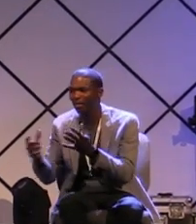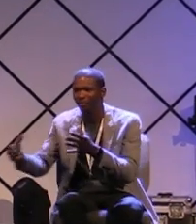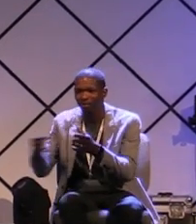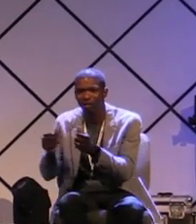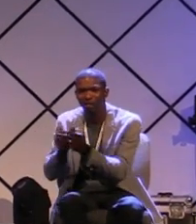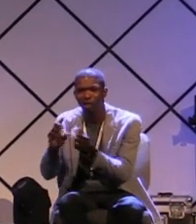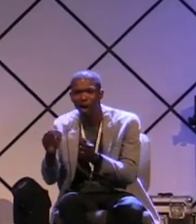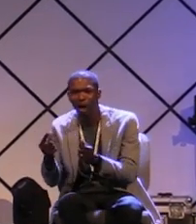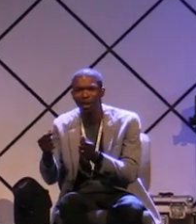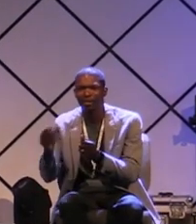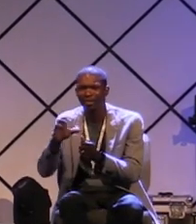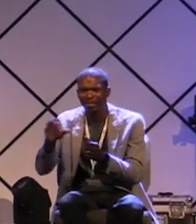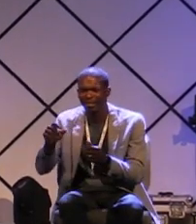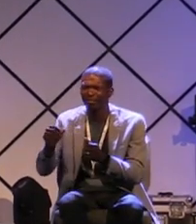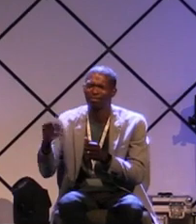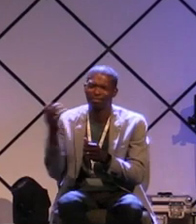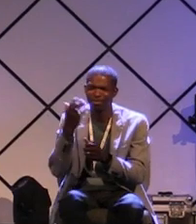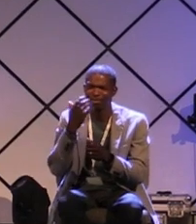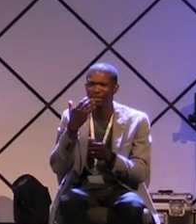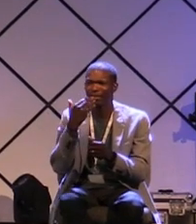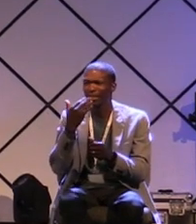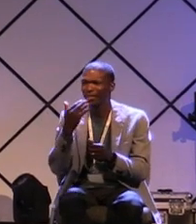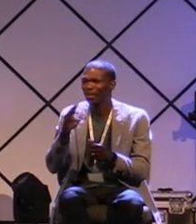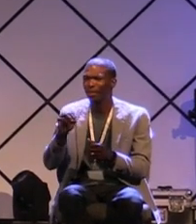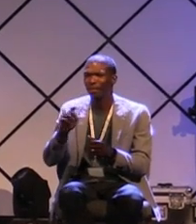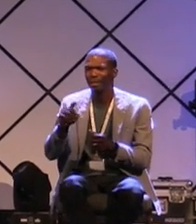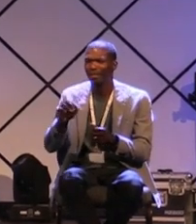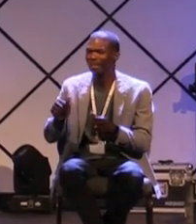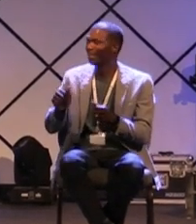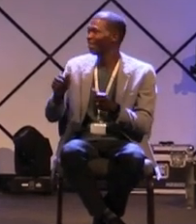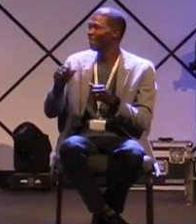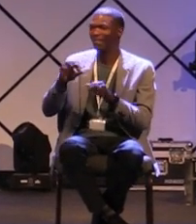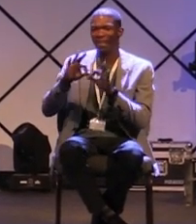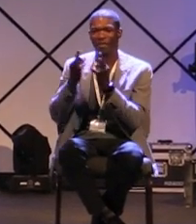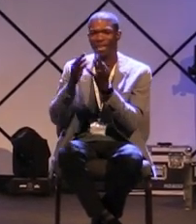Companions. Thank you, Mosbaugh family, and thank you, Team Phoenix.